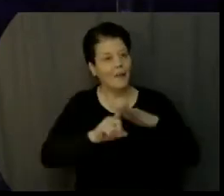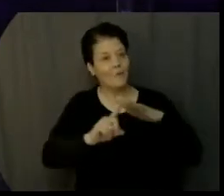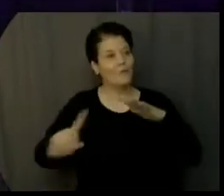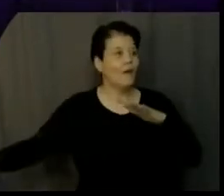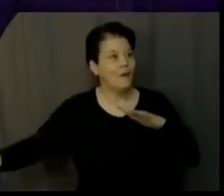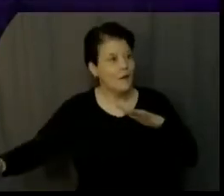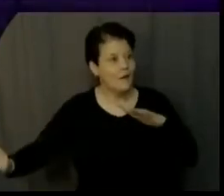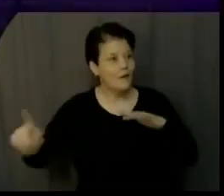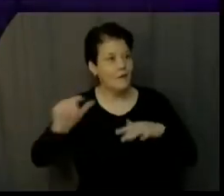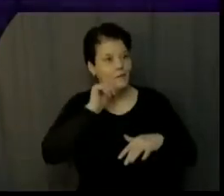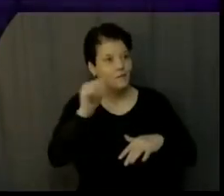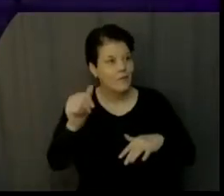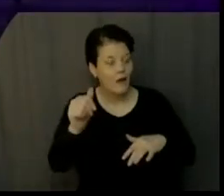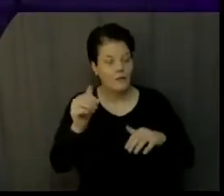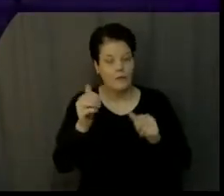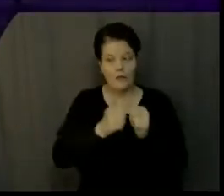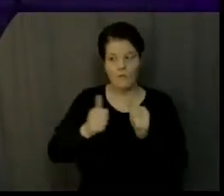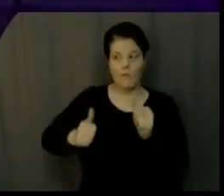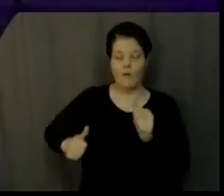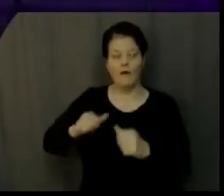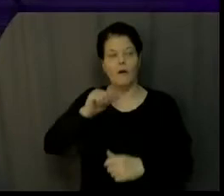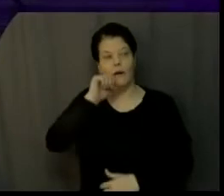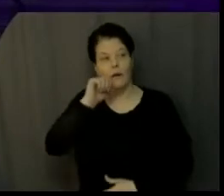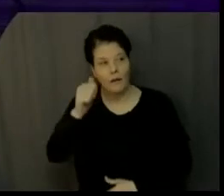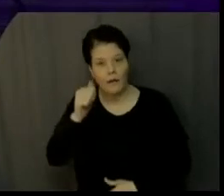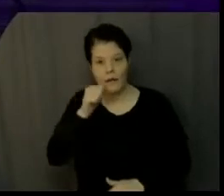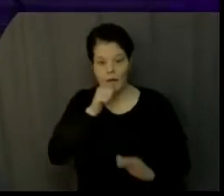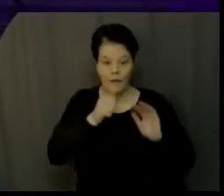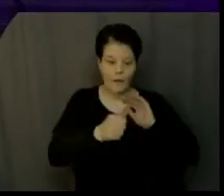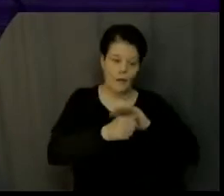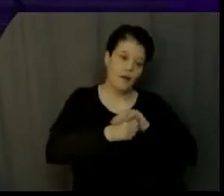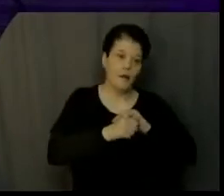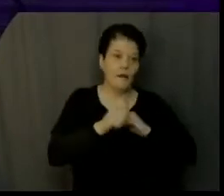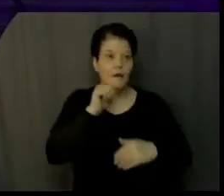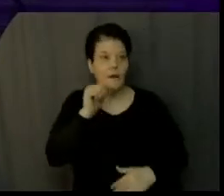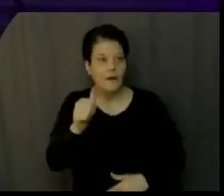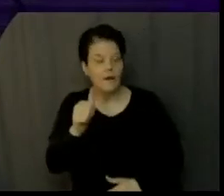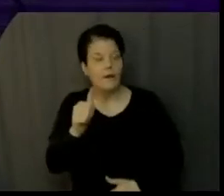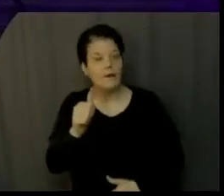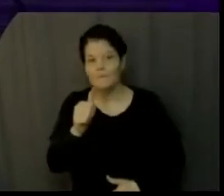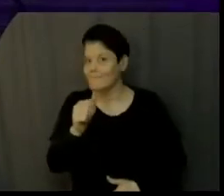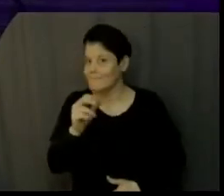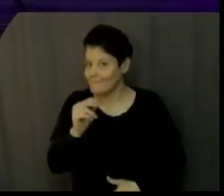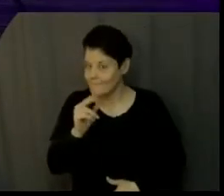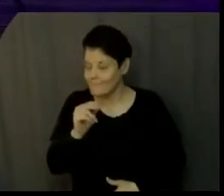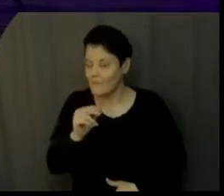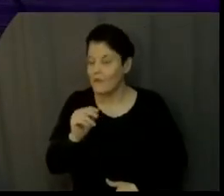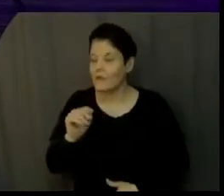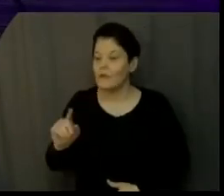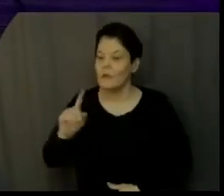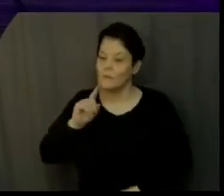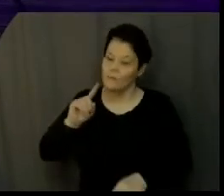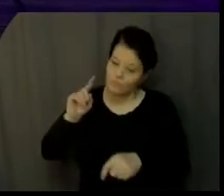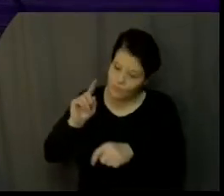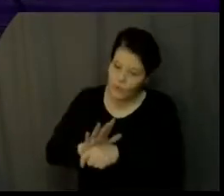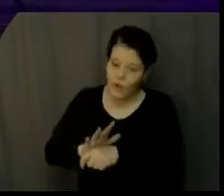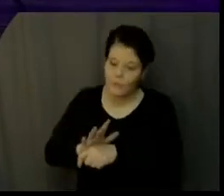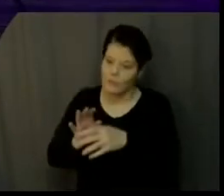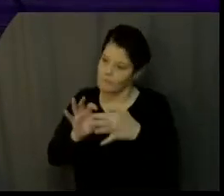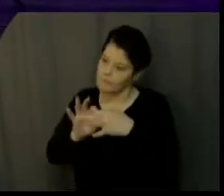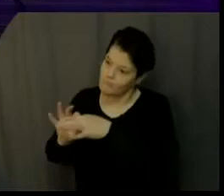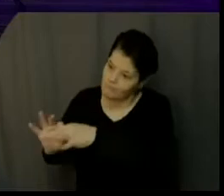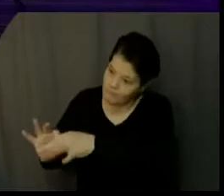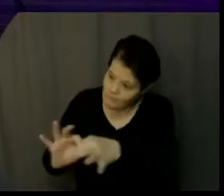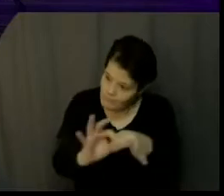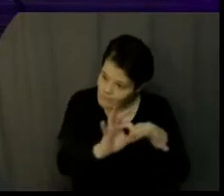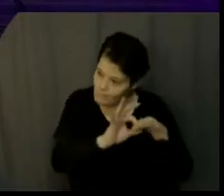They didn't say, no, that's going to be a hard conversation. I'd rather just avoid. No, they were committed to unity. They heard Jesus say